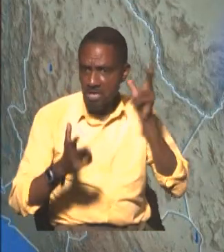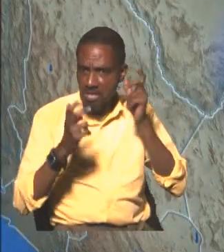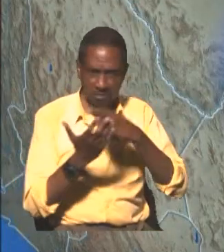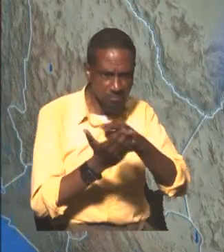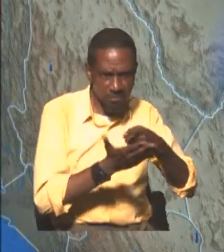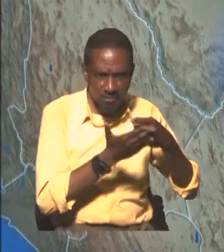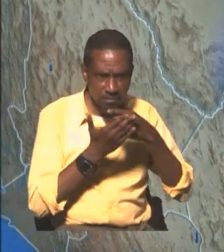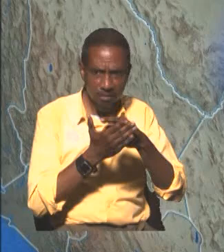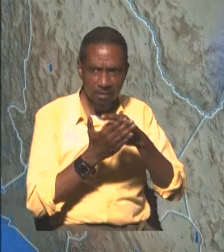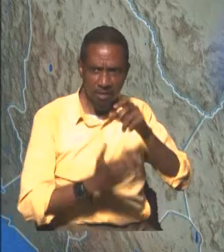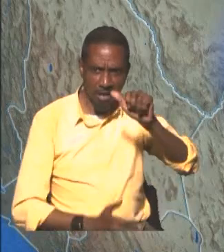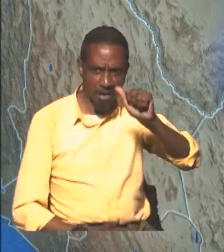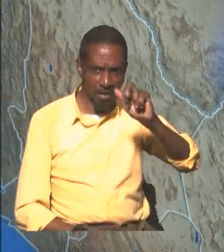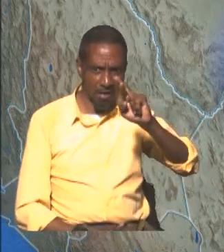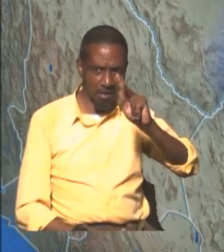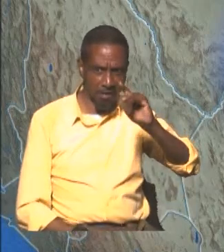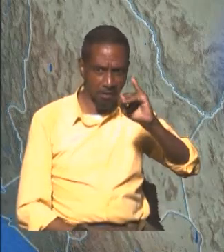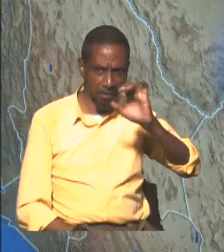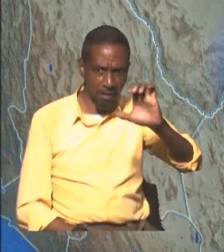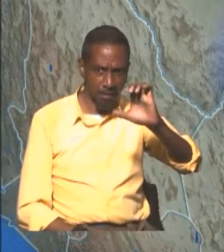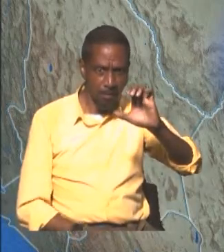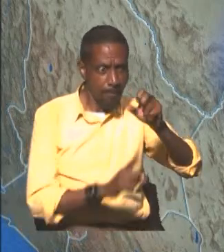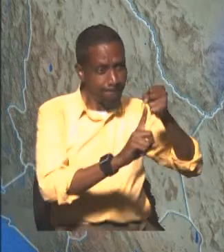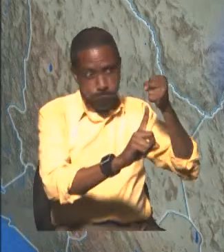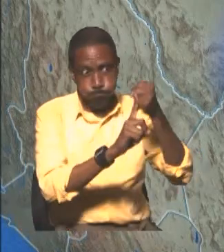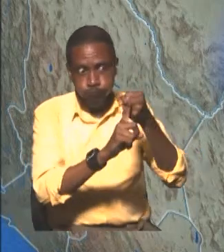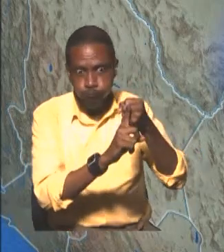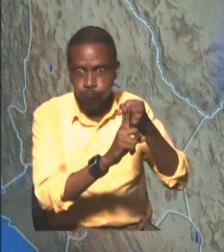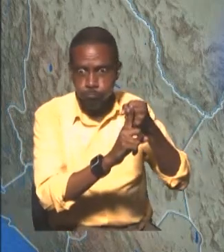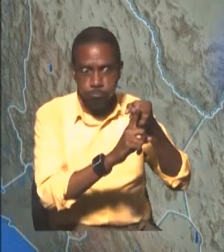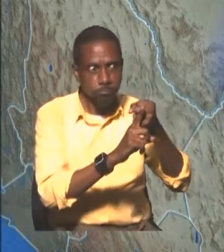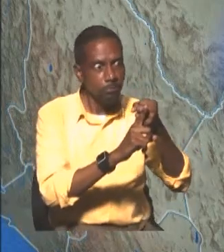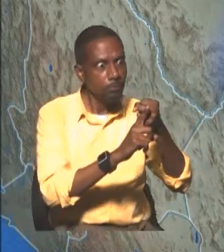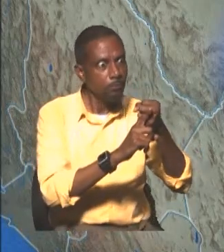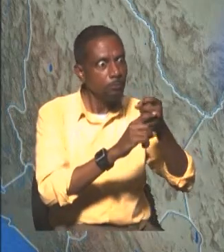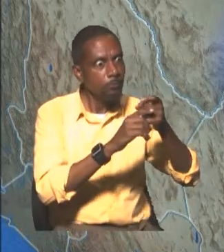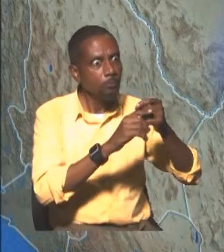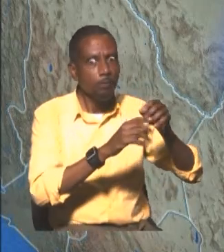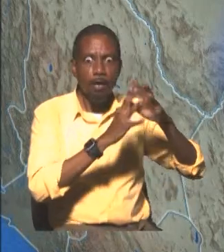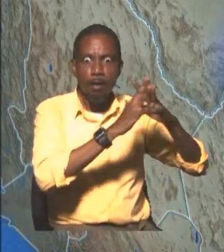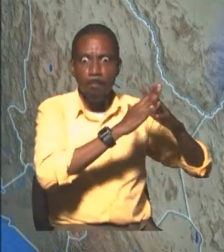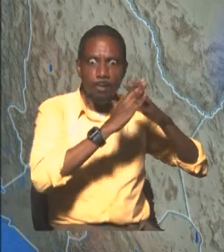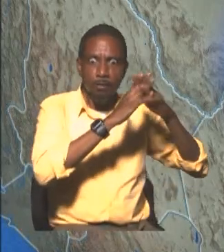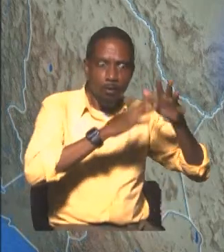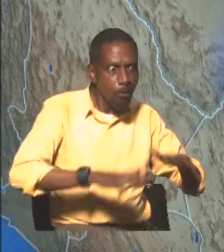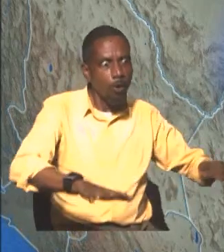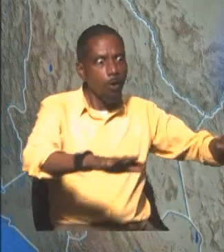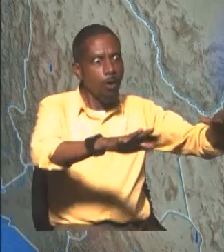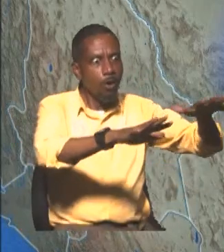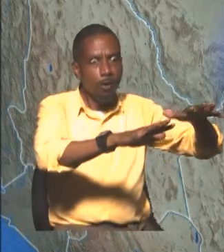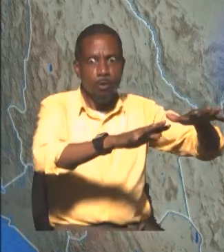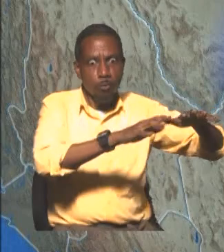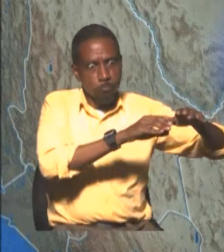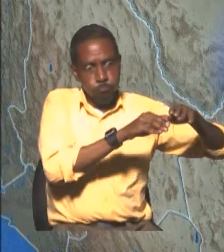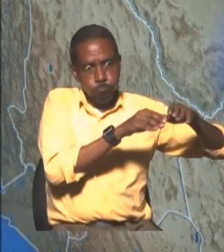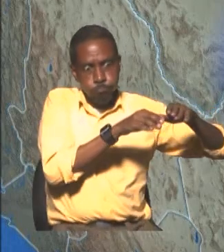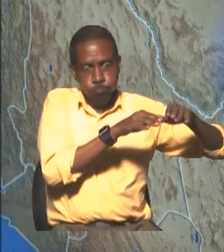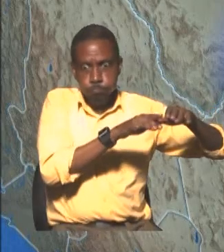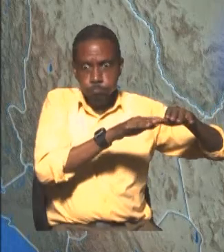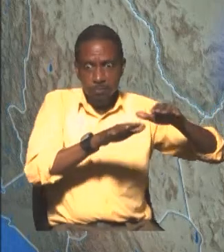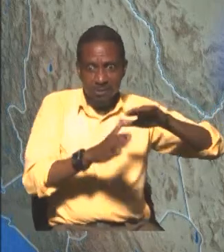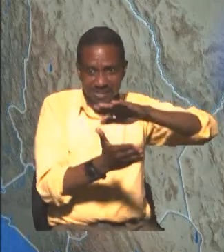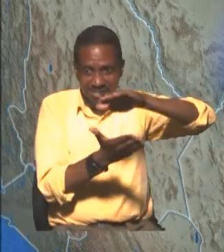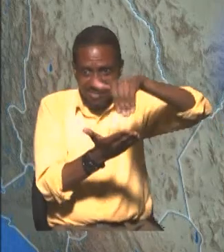about an Arctic blast impacting parts of the U.S. And currently, this Arctic blast is stretching across the central